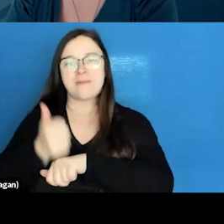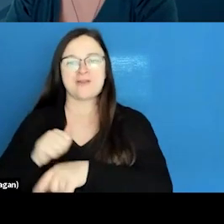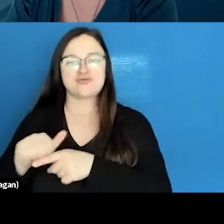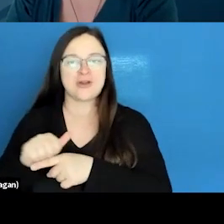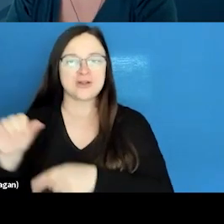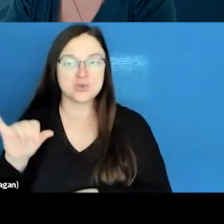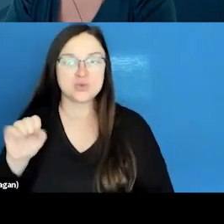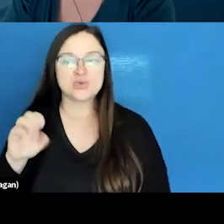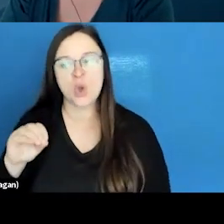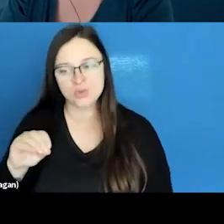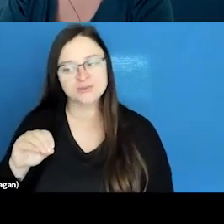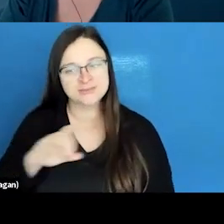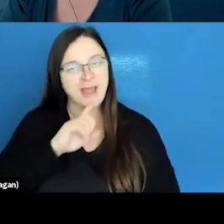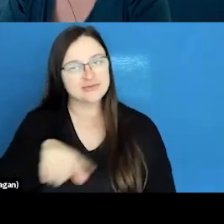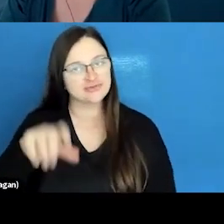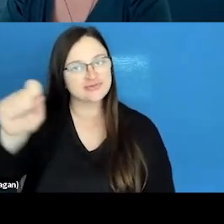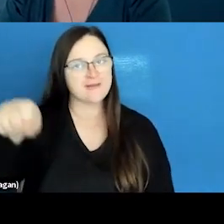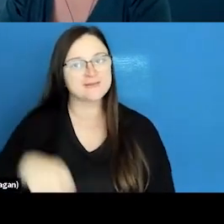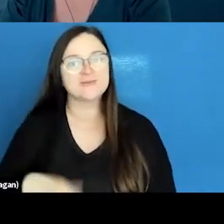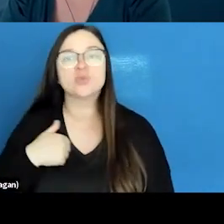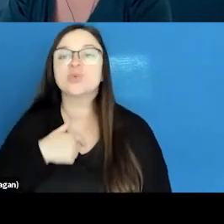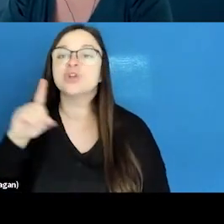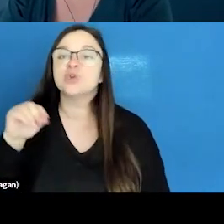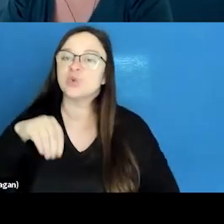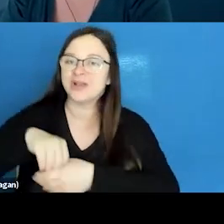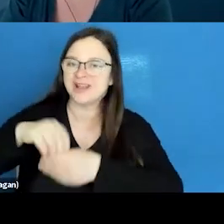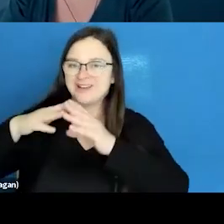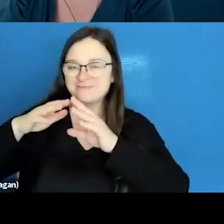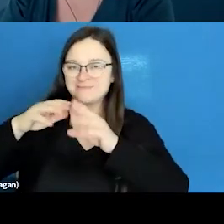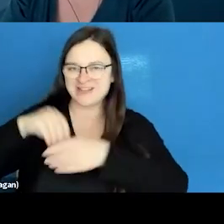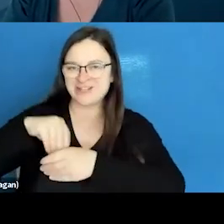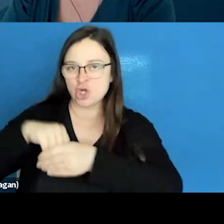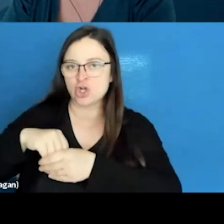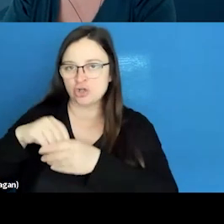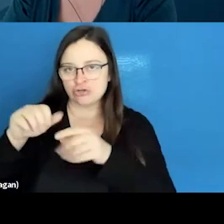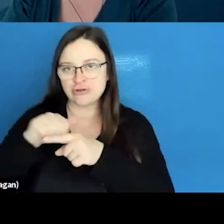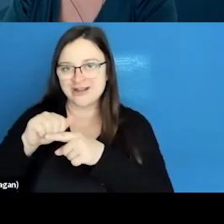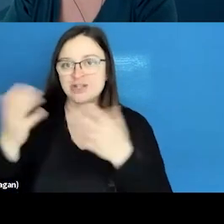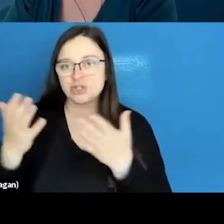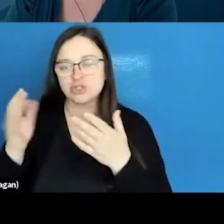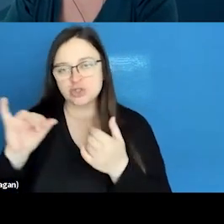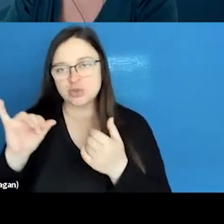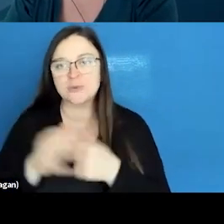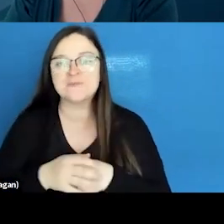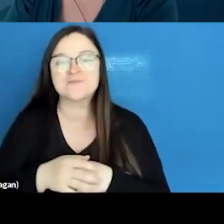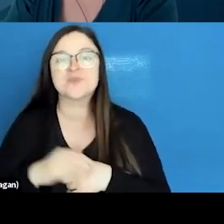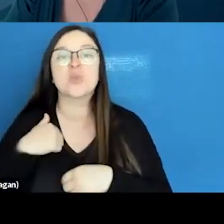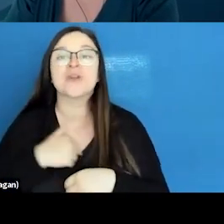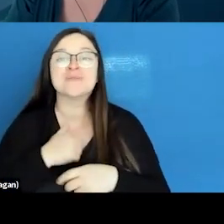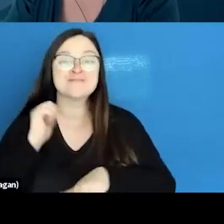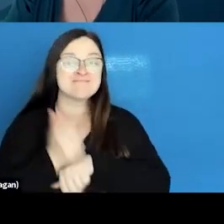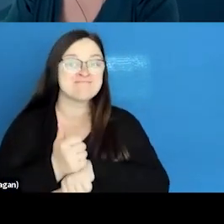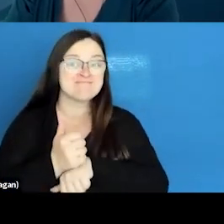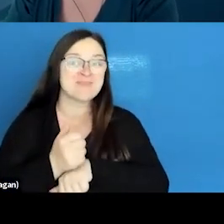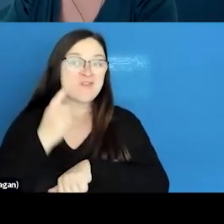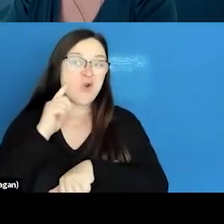So yes, and we do in-house training as well. So we've been around for a while, so we're able to do a lot of